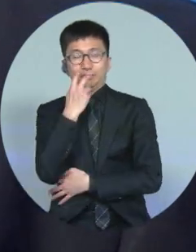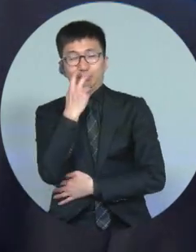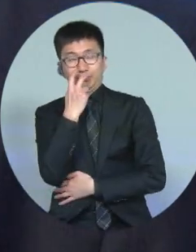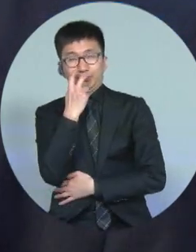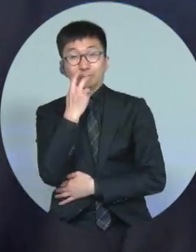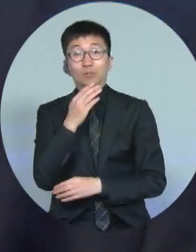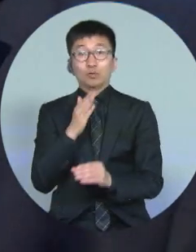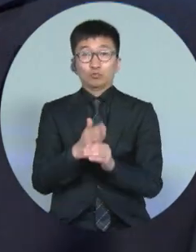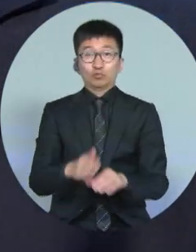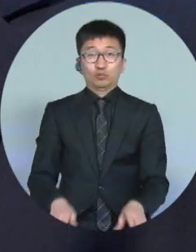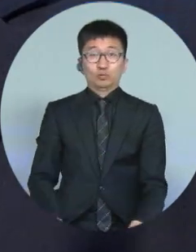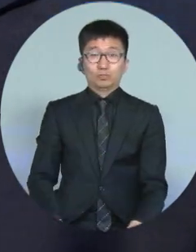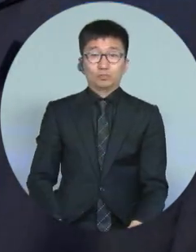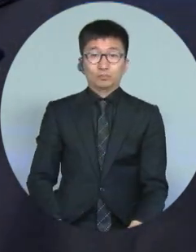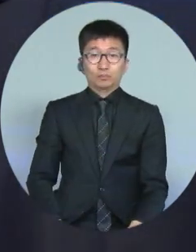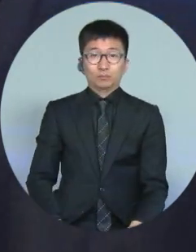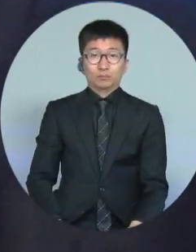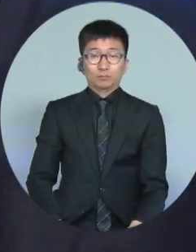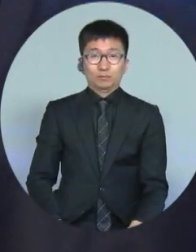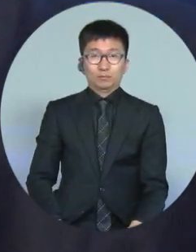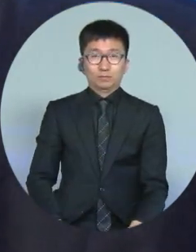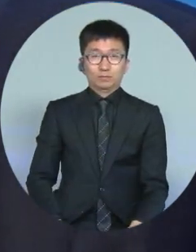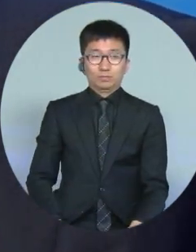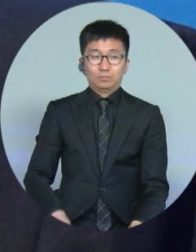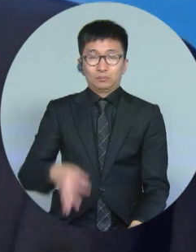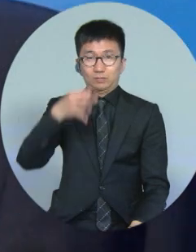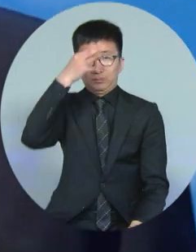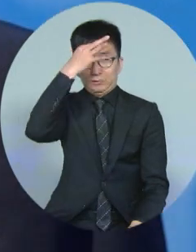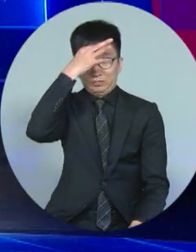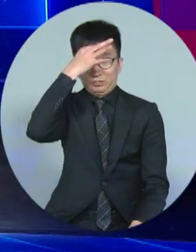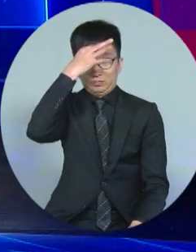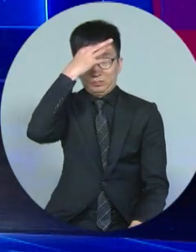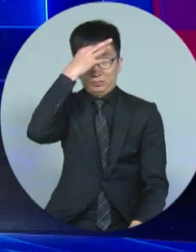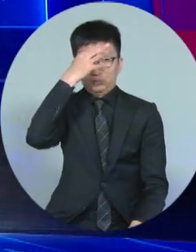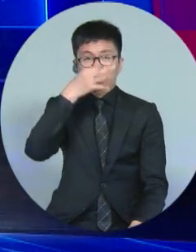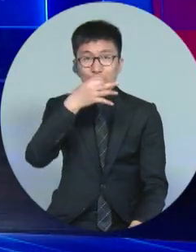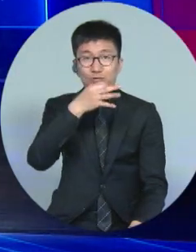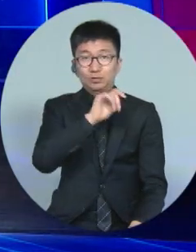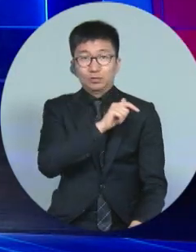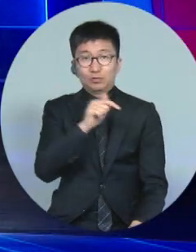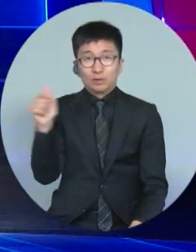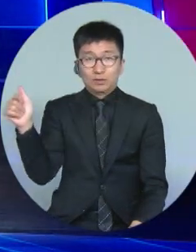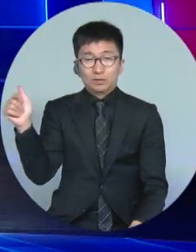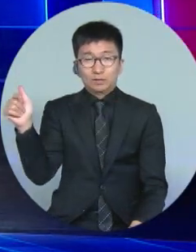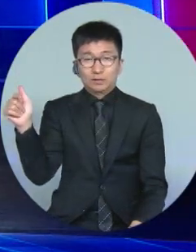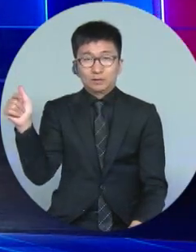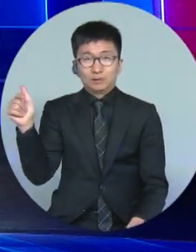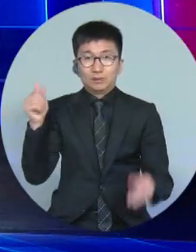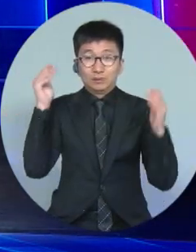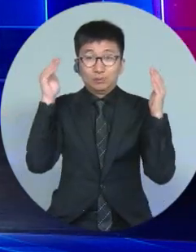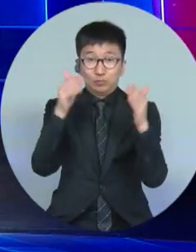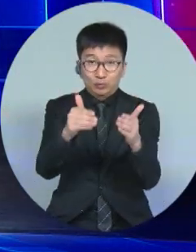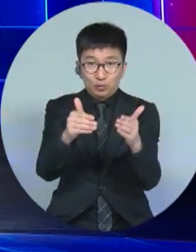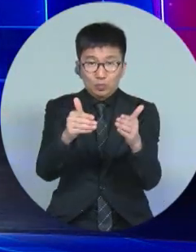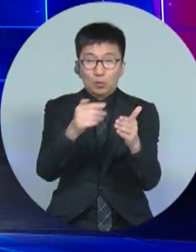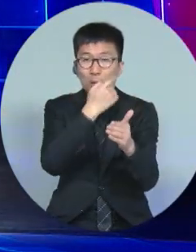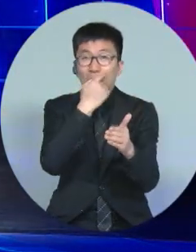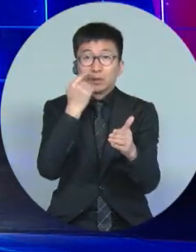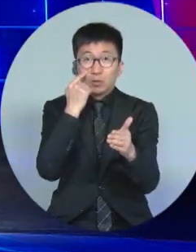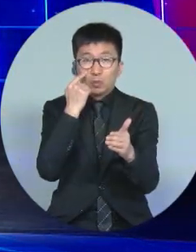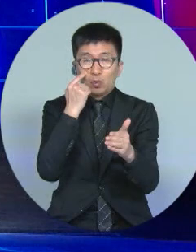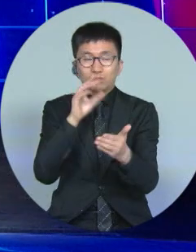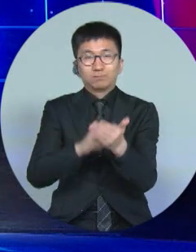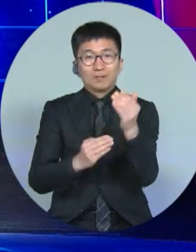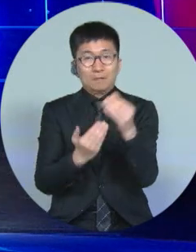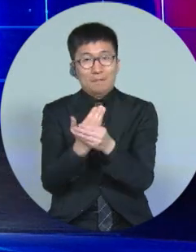great advantages in AI, as we've been hearing today. And the last point I want to